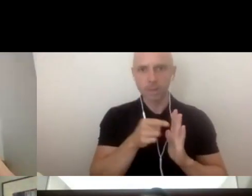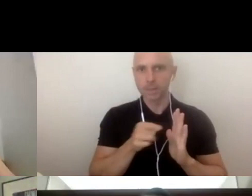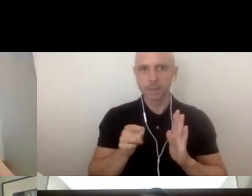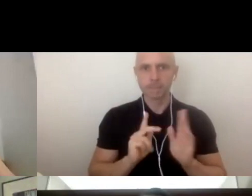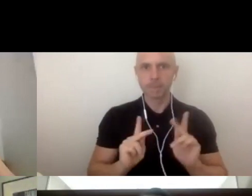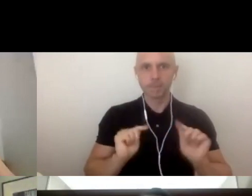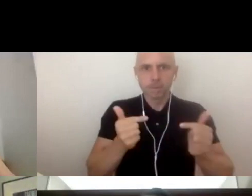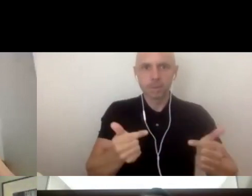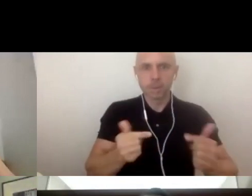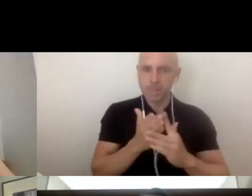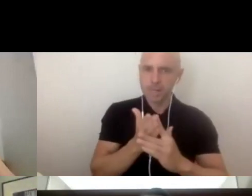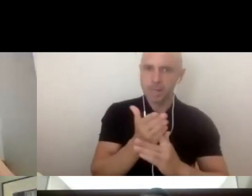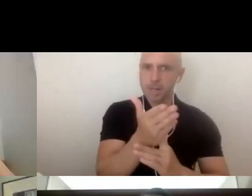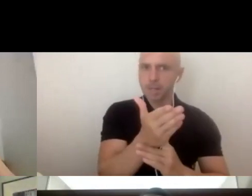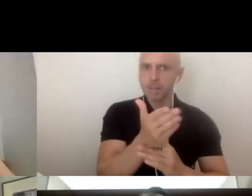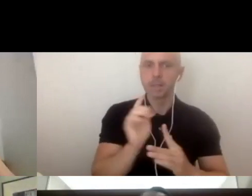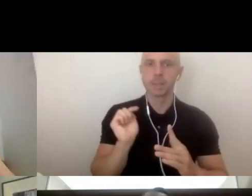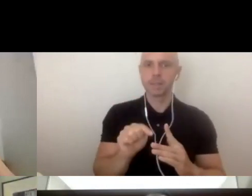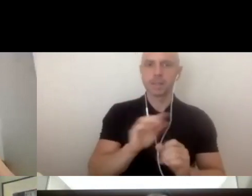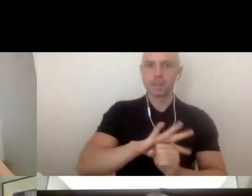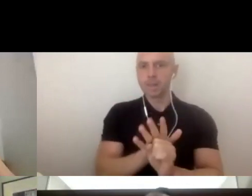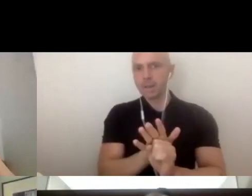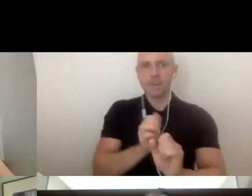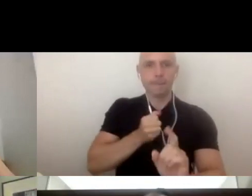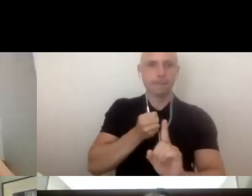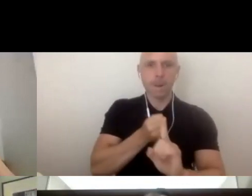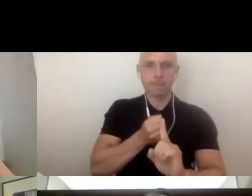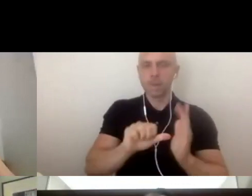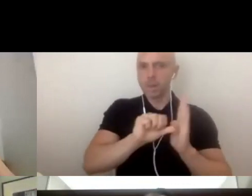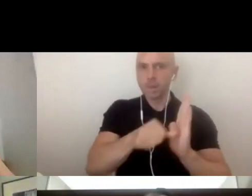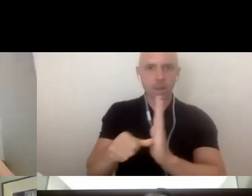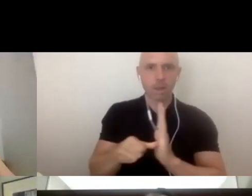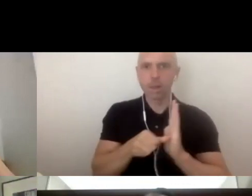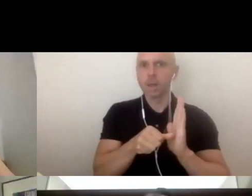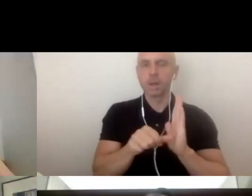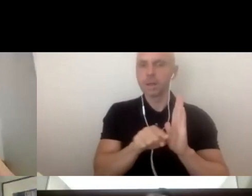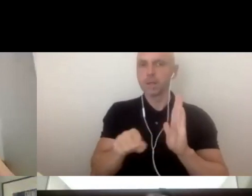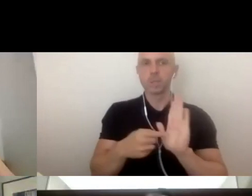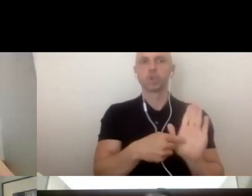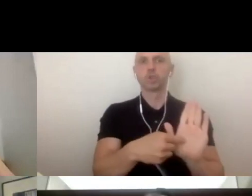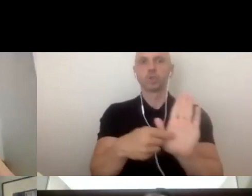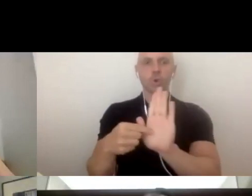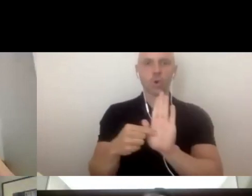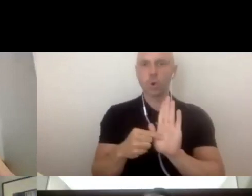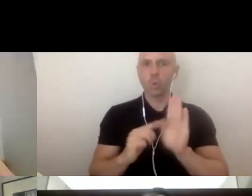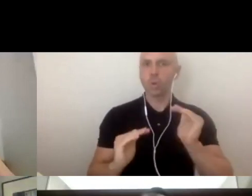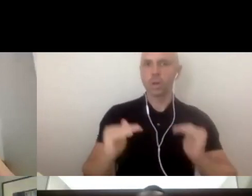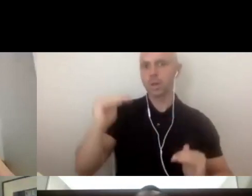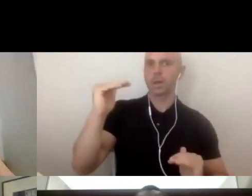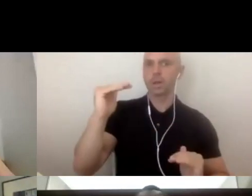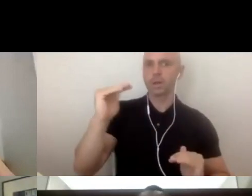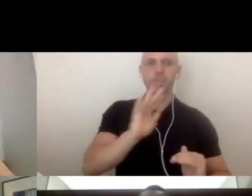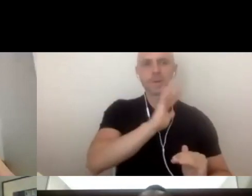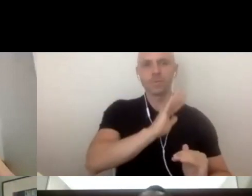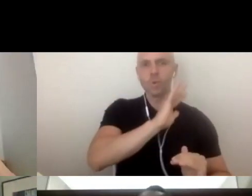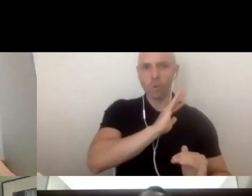inequities that have existed for many generations. It has drawn attention to the need to gather and to share resources, but also